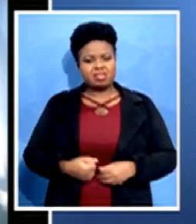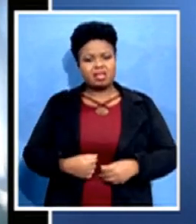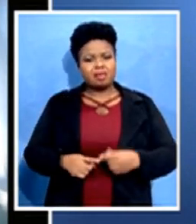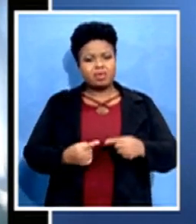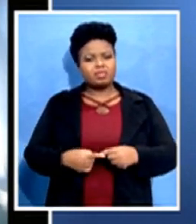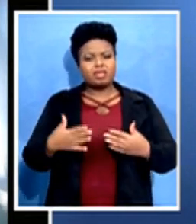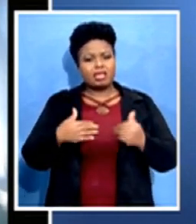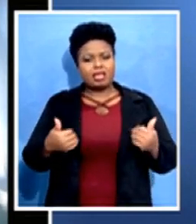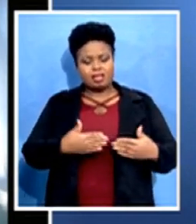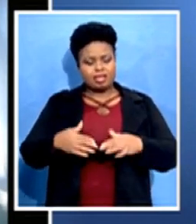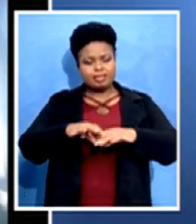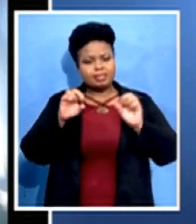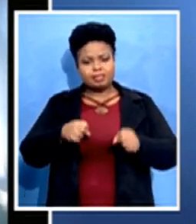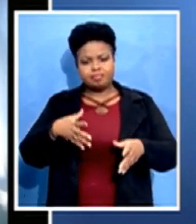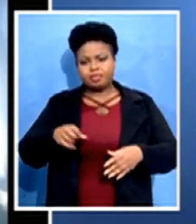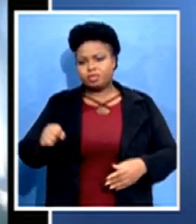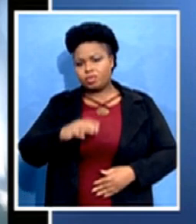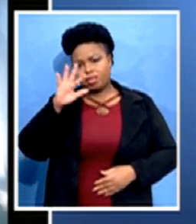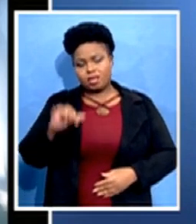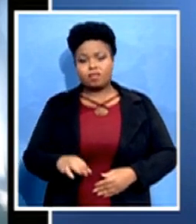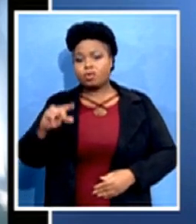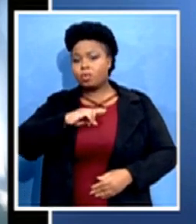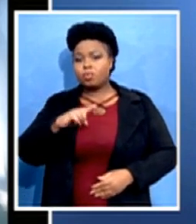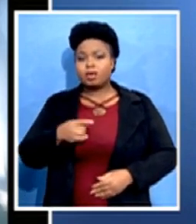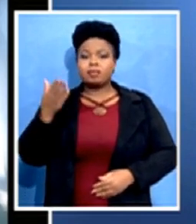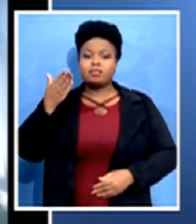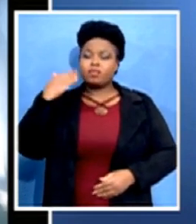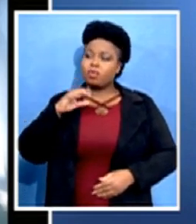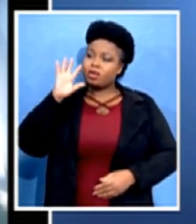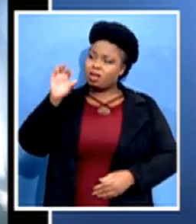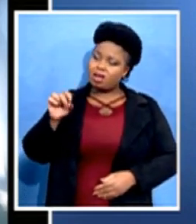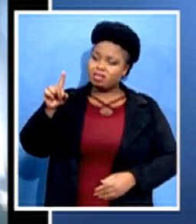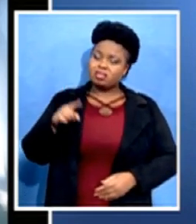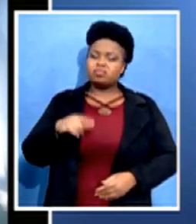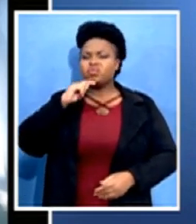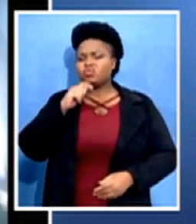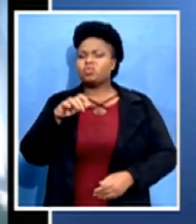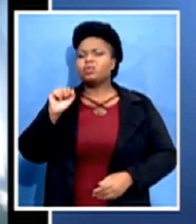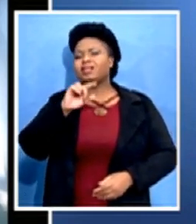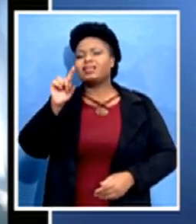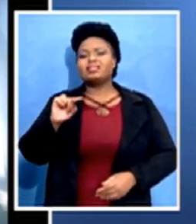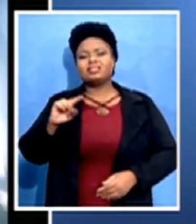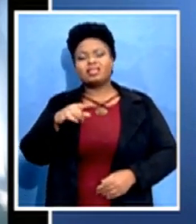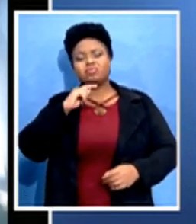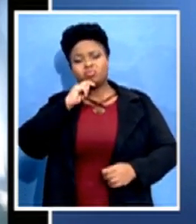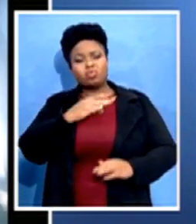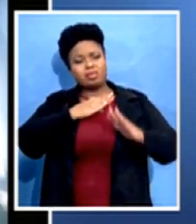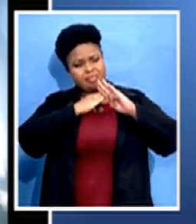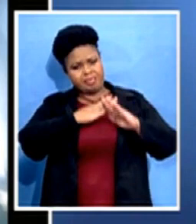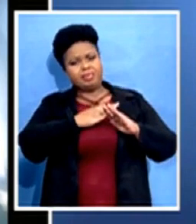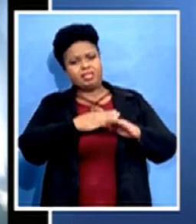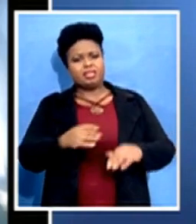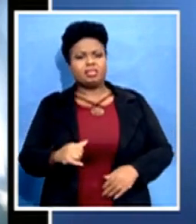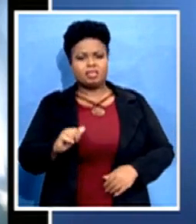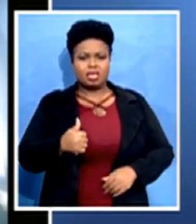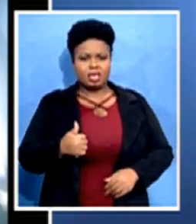after we questioned the effectiveness of AstraZeneca, and there was a very quick switch to Johnson & Johnson, and we